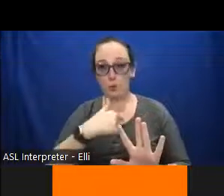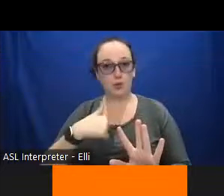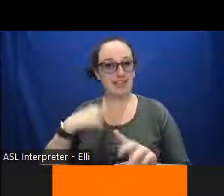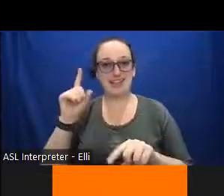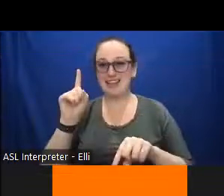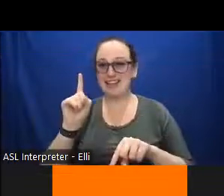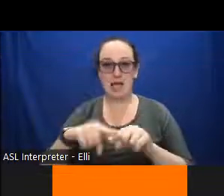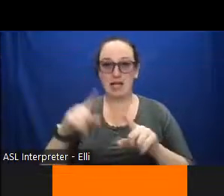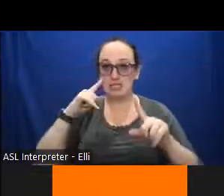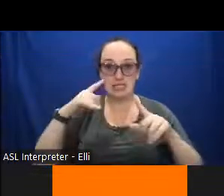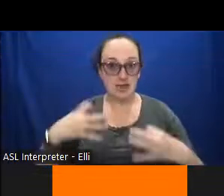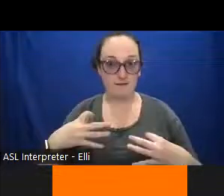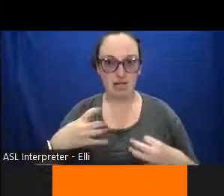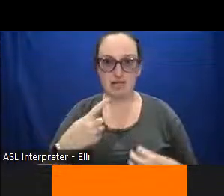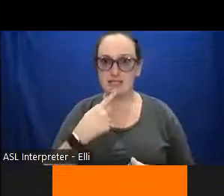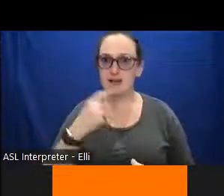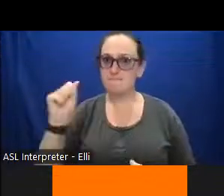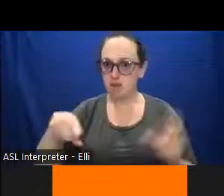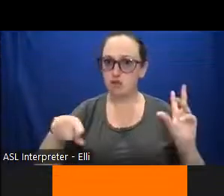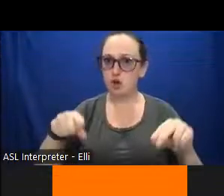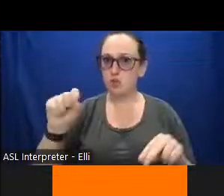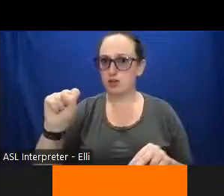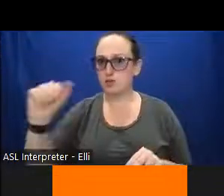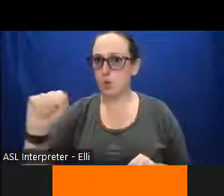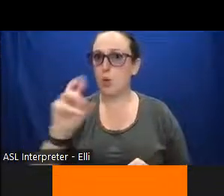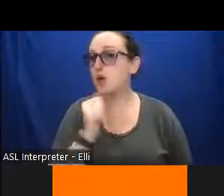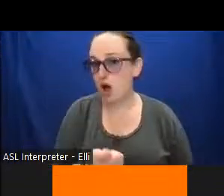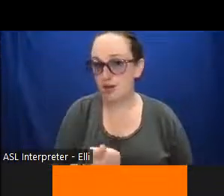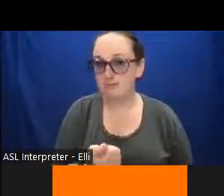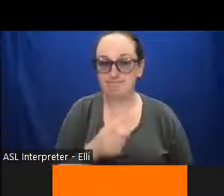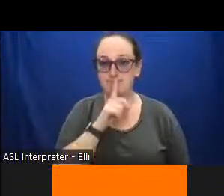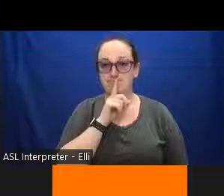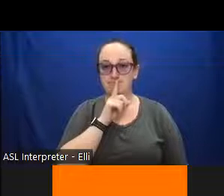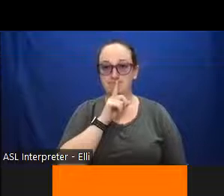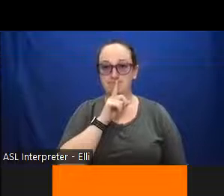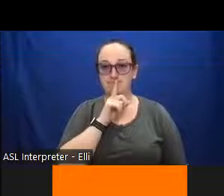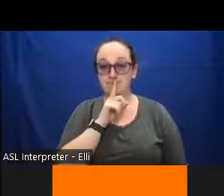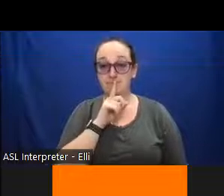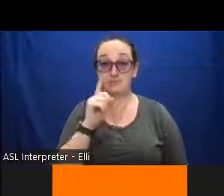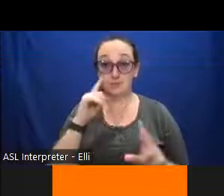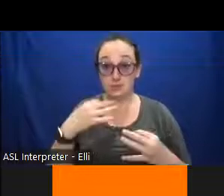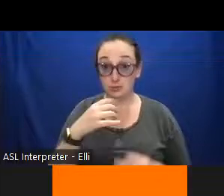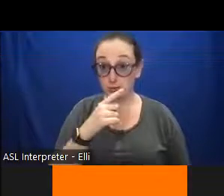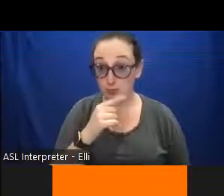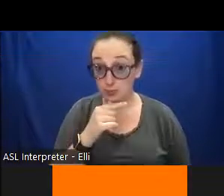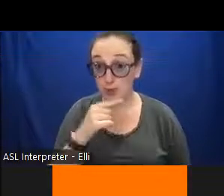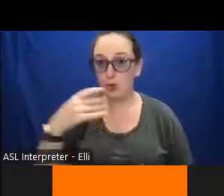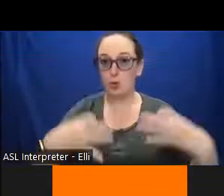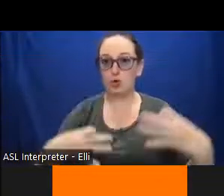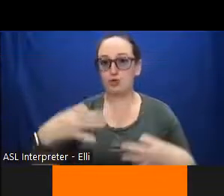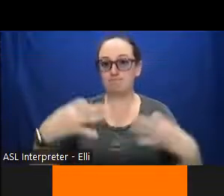to definitively determine if someone was sexually assaulted. That determination is made in the